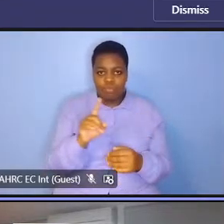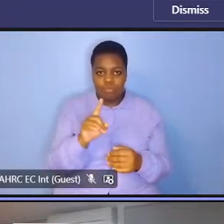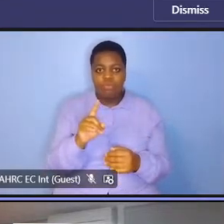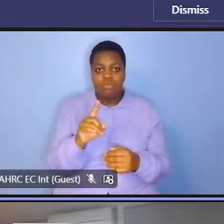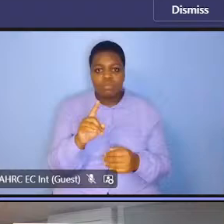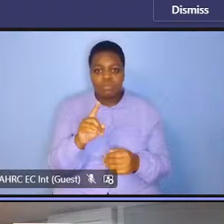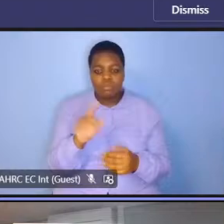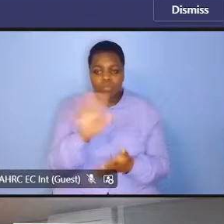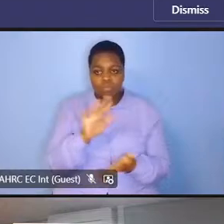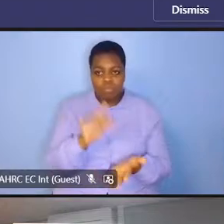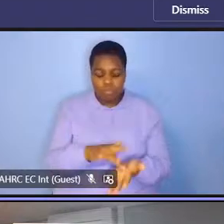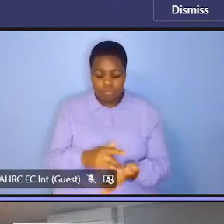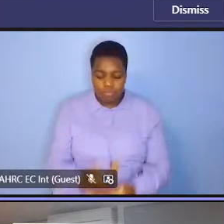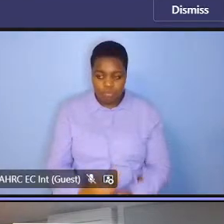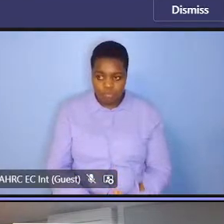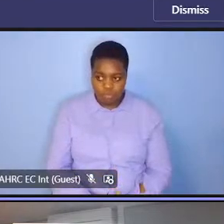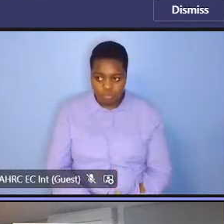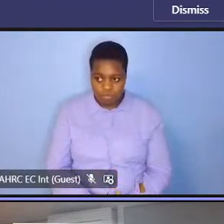Center, are